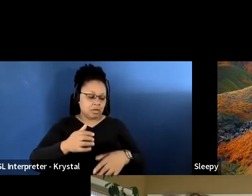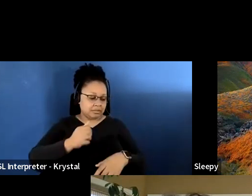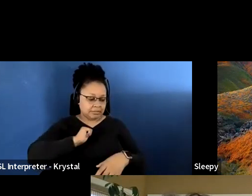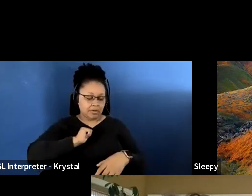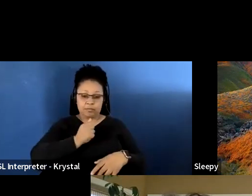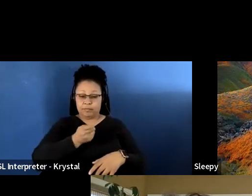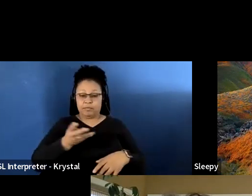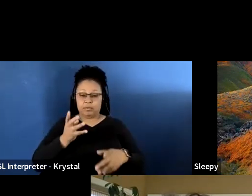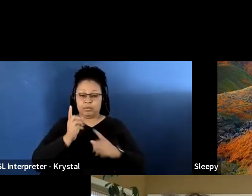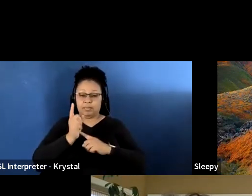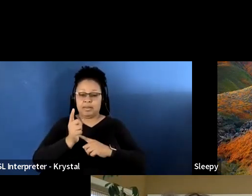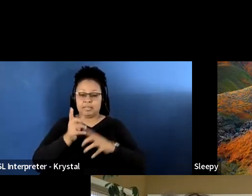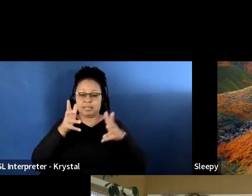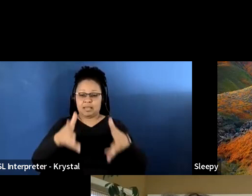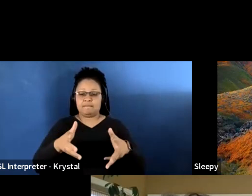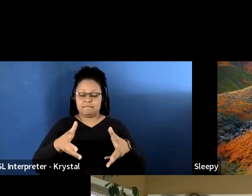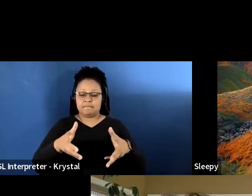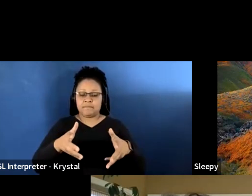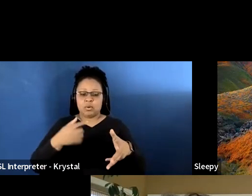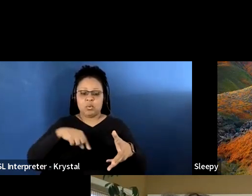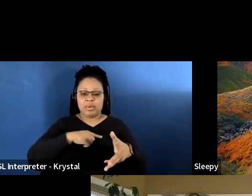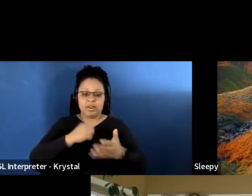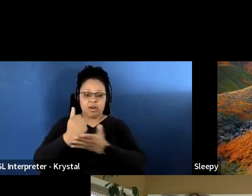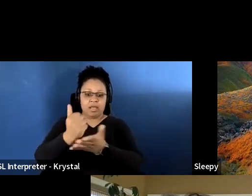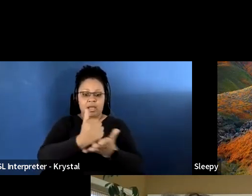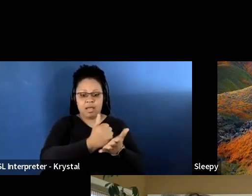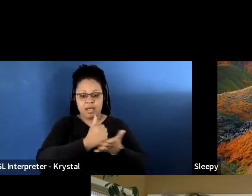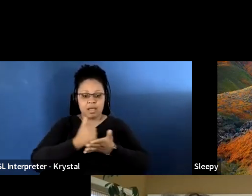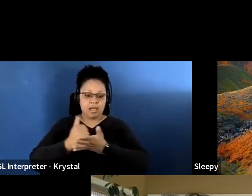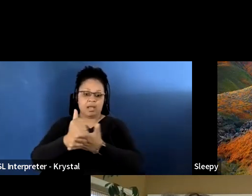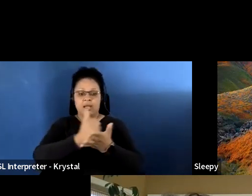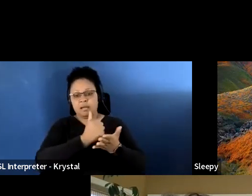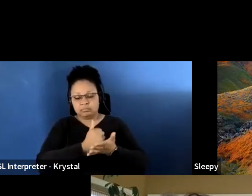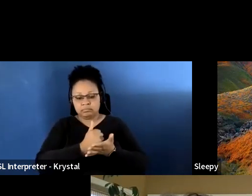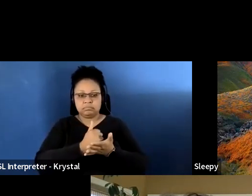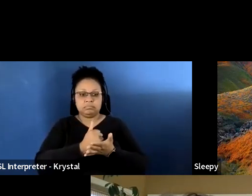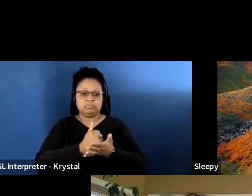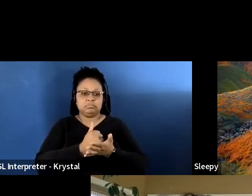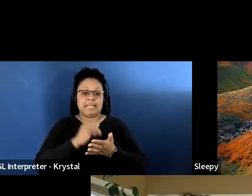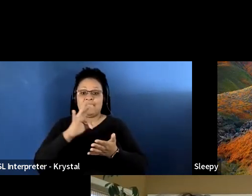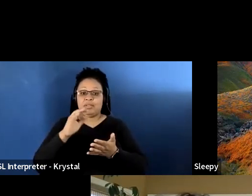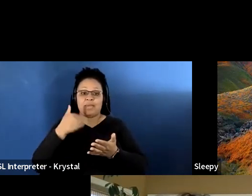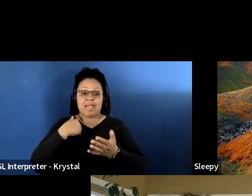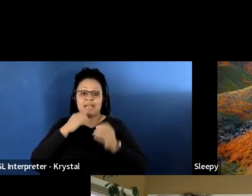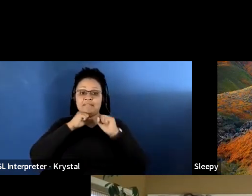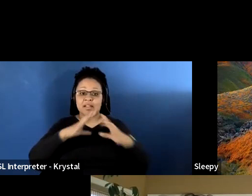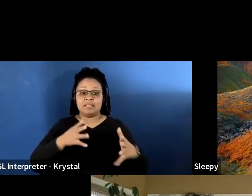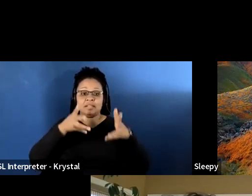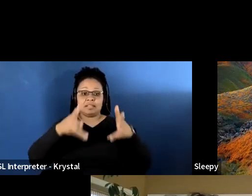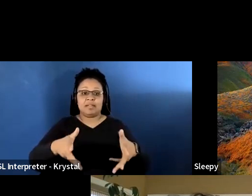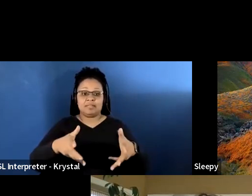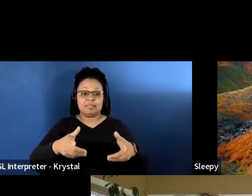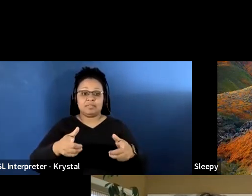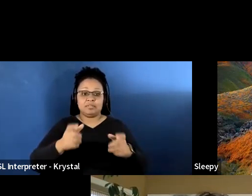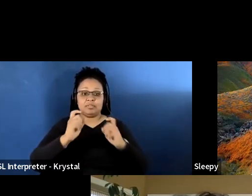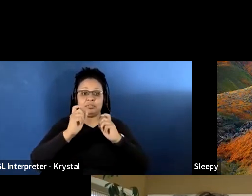few minutes we have left, just because we all are helpers. And if you have nothing left to give, how are you